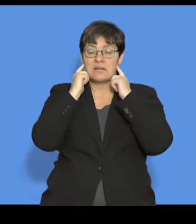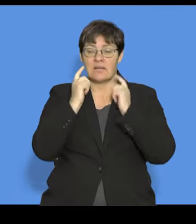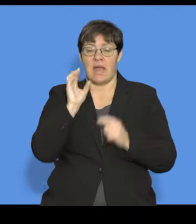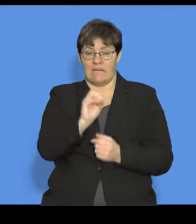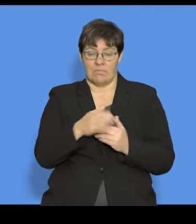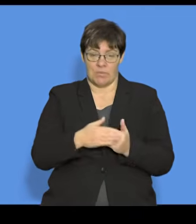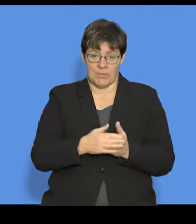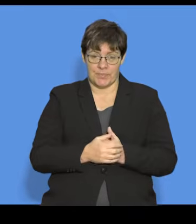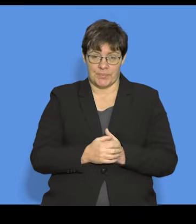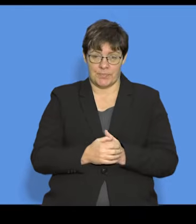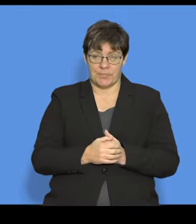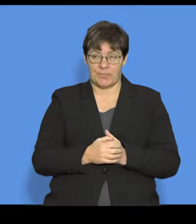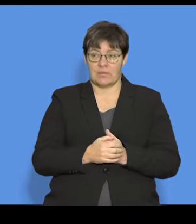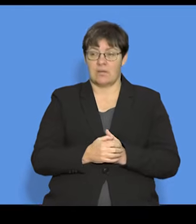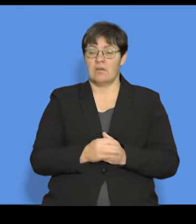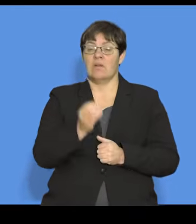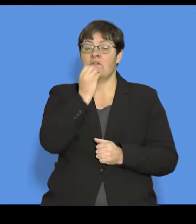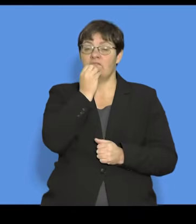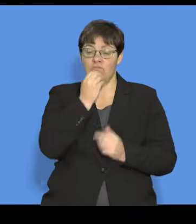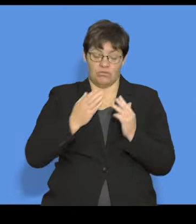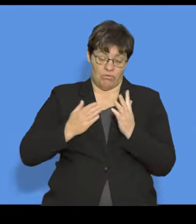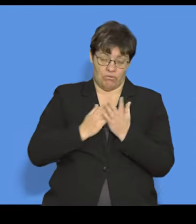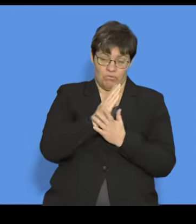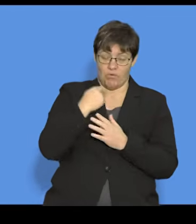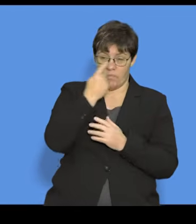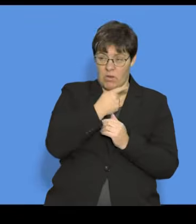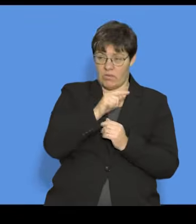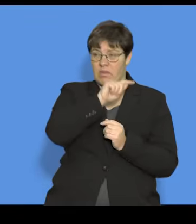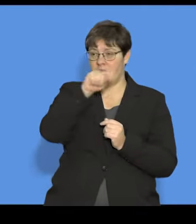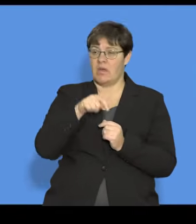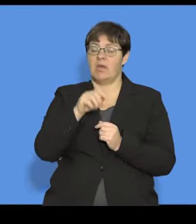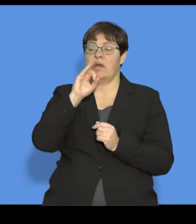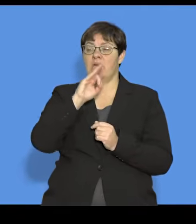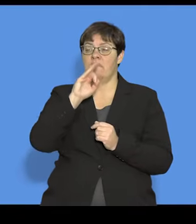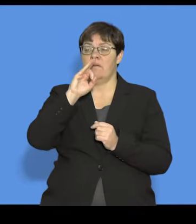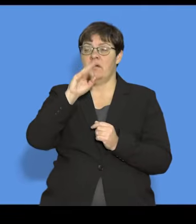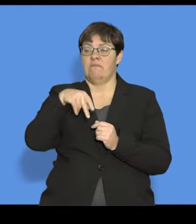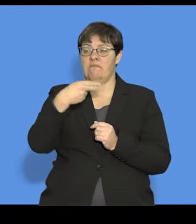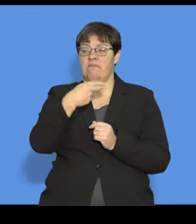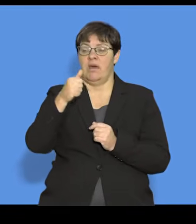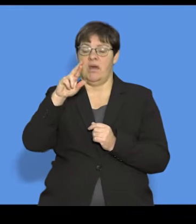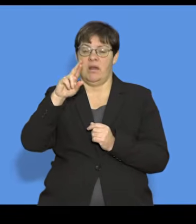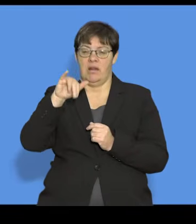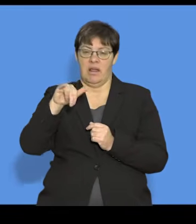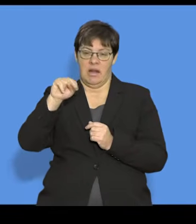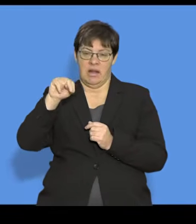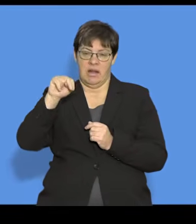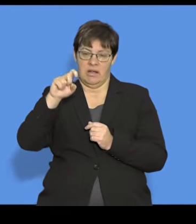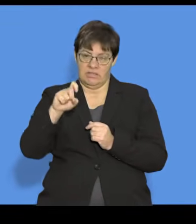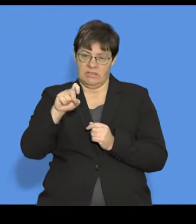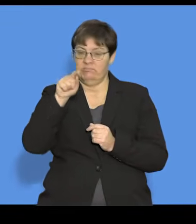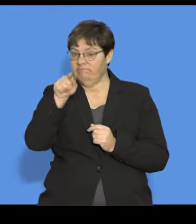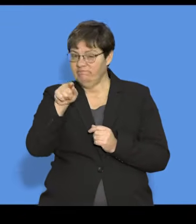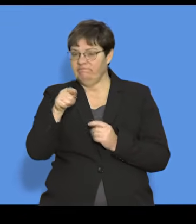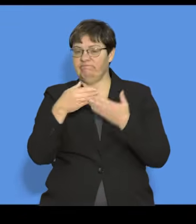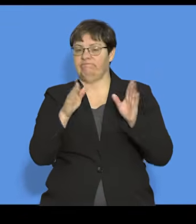your cheekbones. Okay. The food then passes through into the pharynx, which is an opening that allows